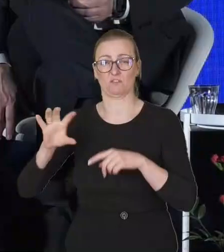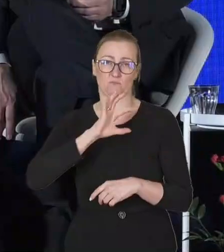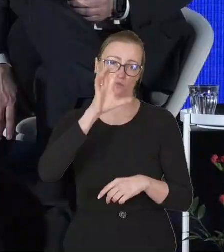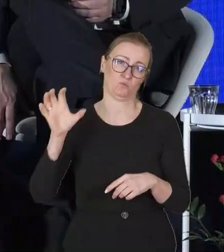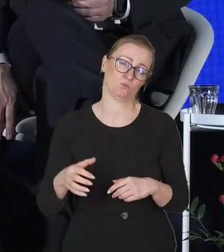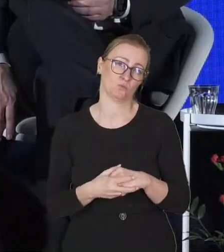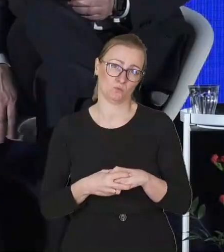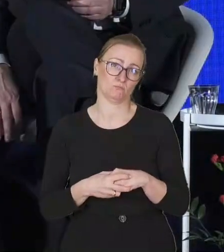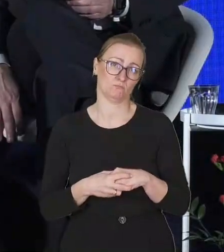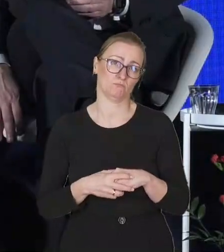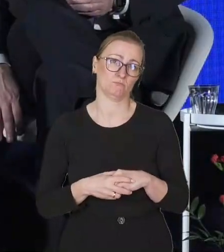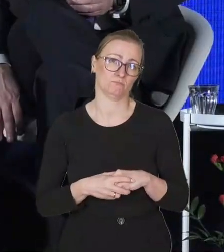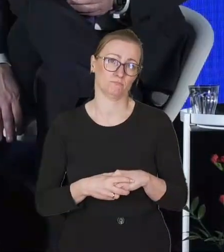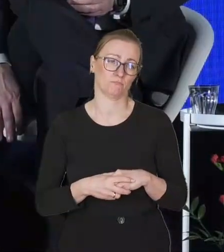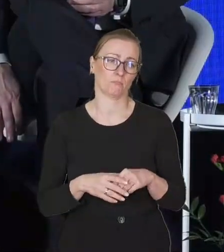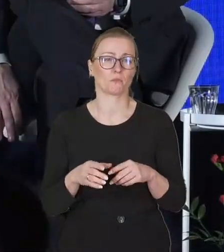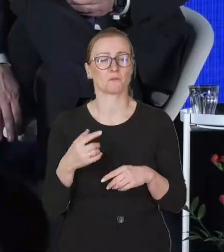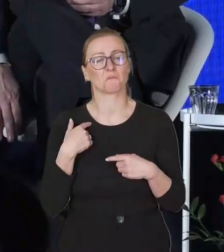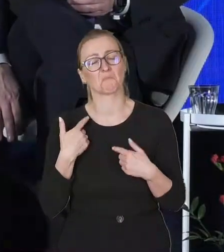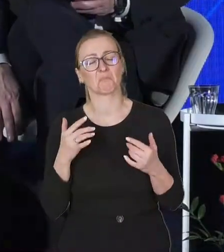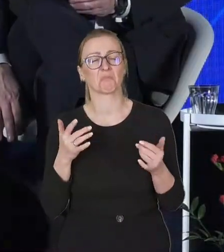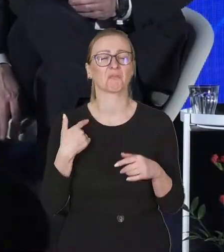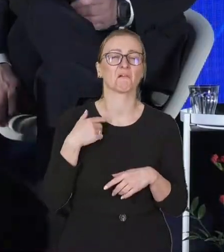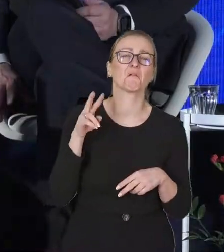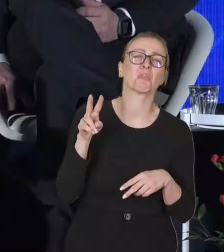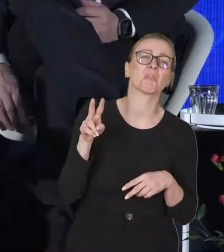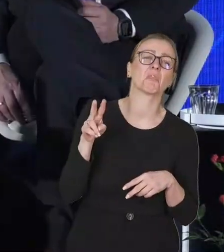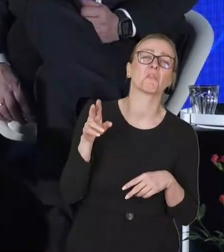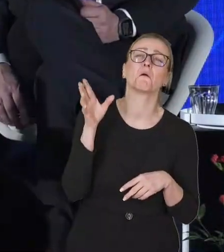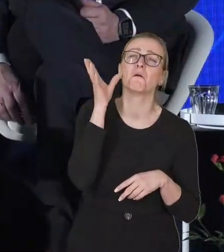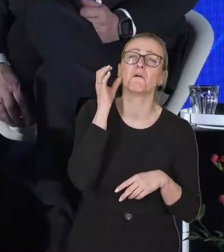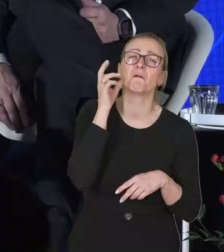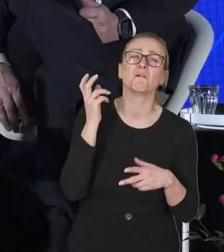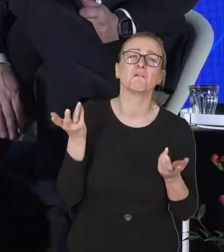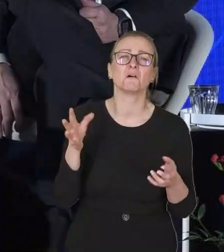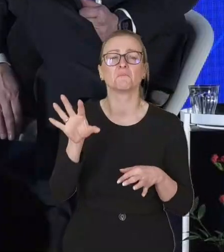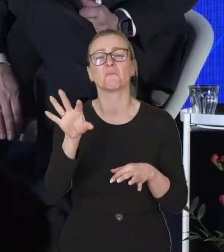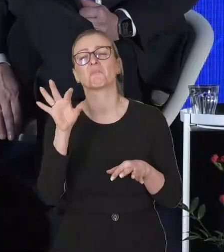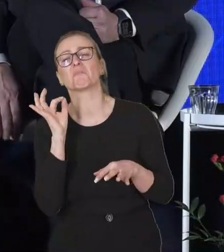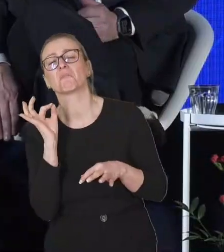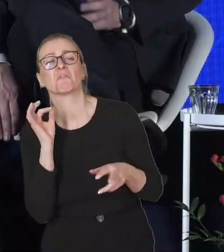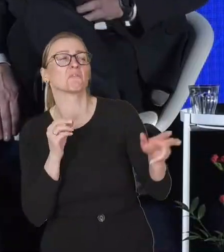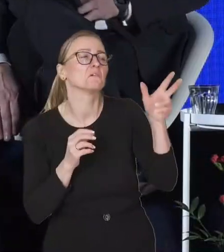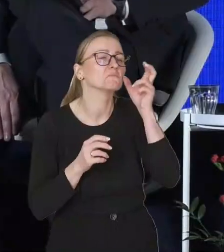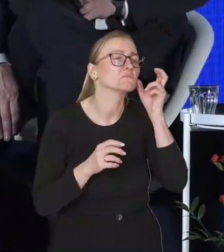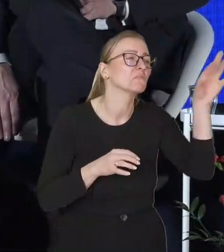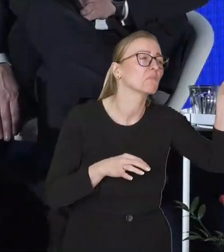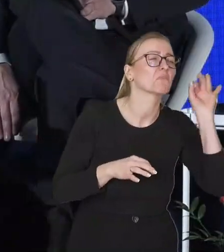protectionistic views on that, and in Sweden also we lose, or what we should call it,